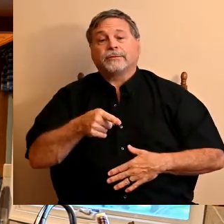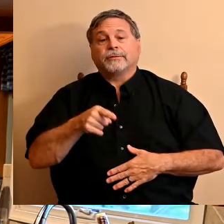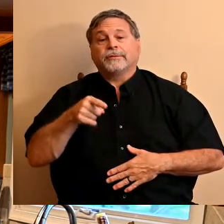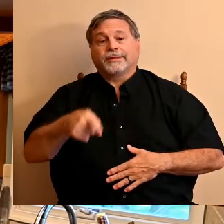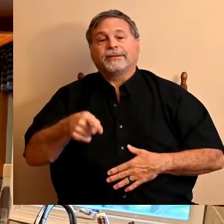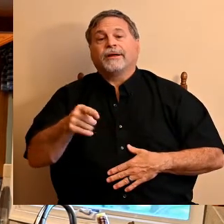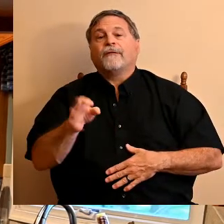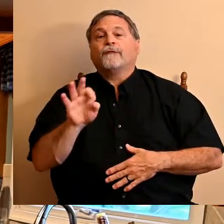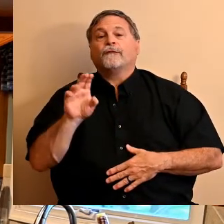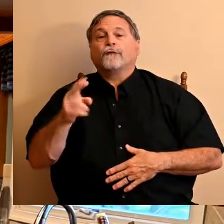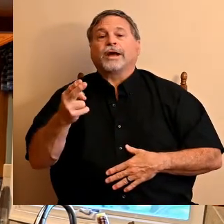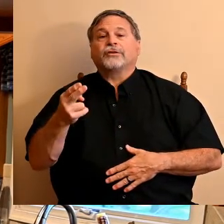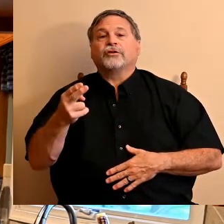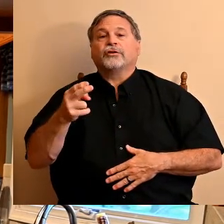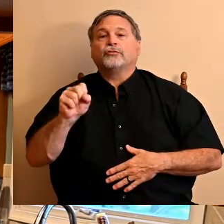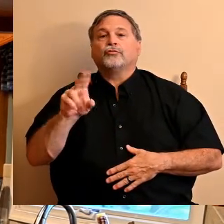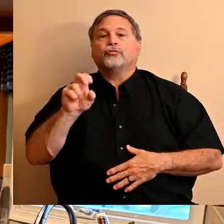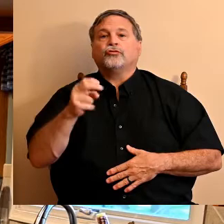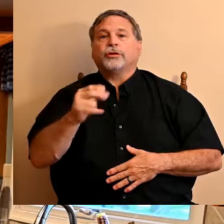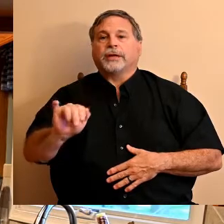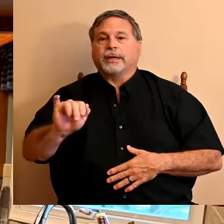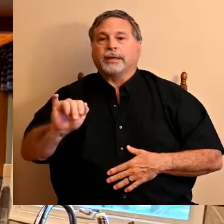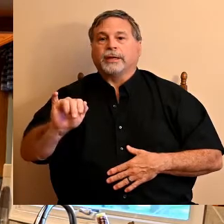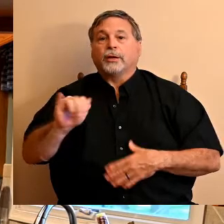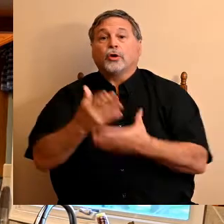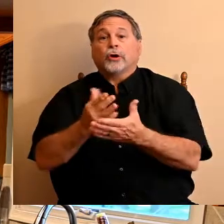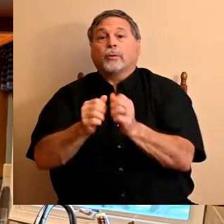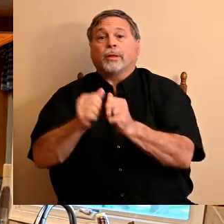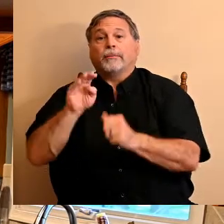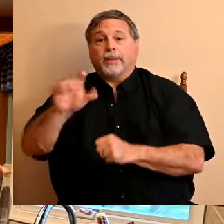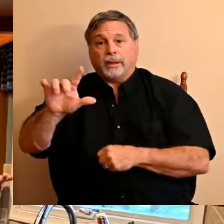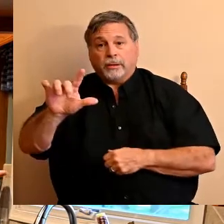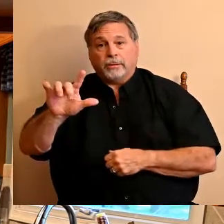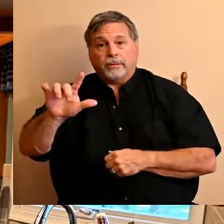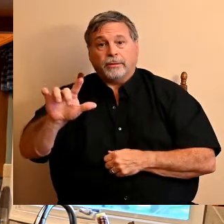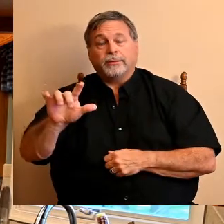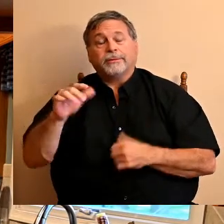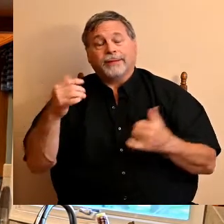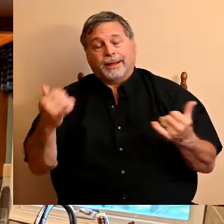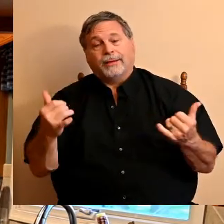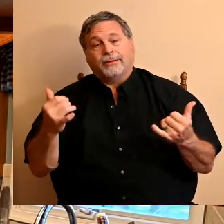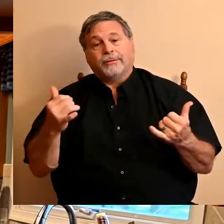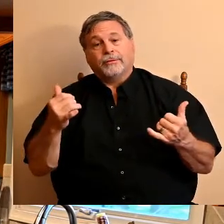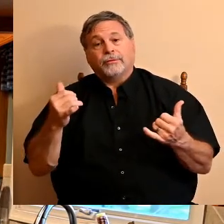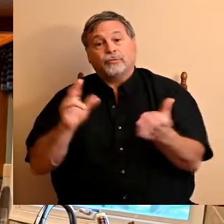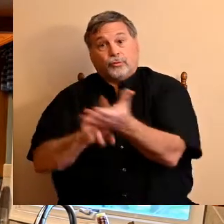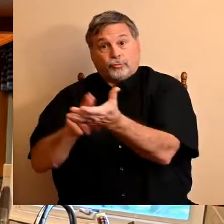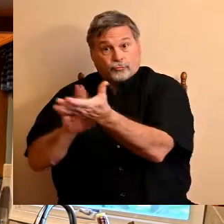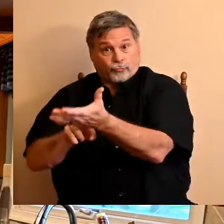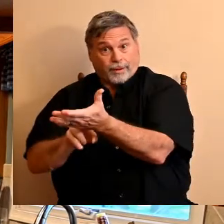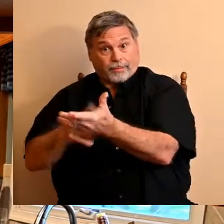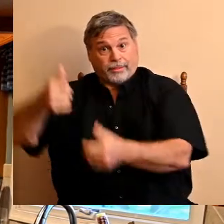sushi. This is Cooking with Bill. Now, subscribe, thumbs up,